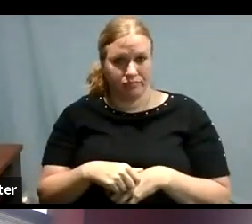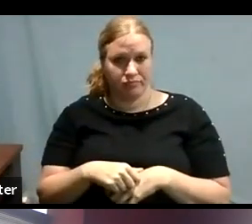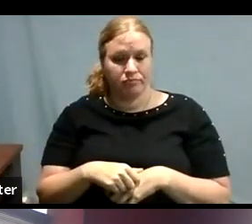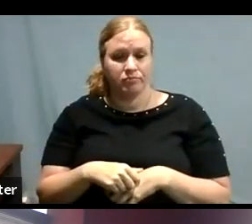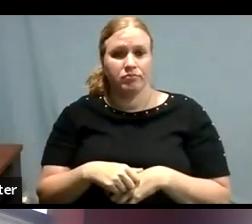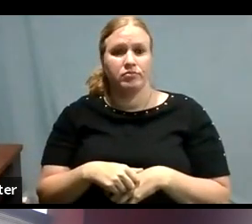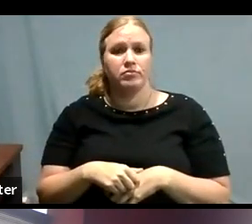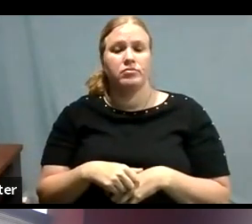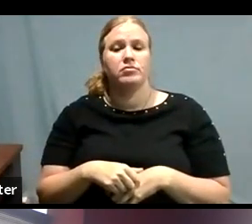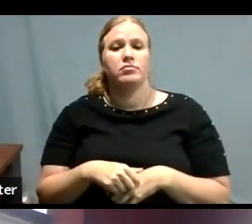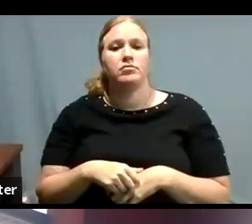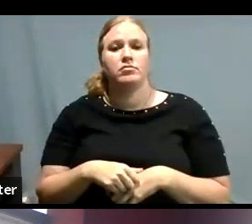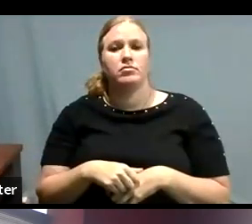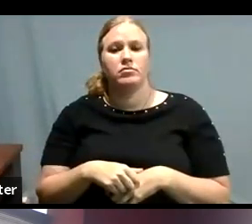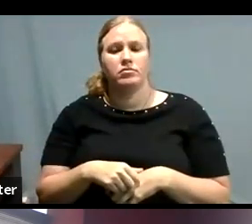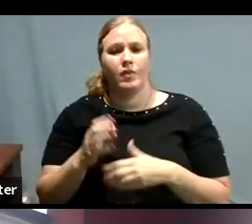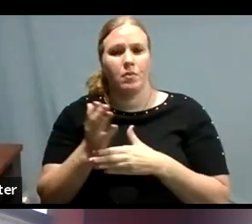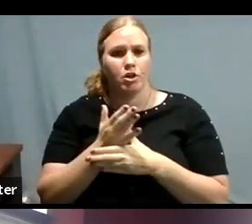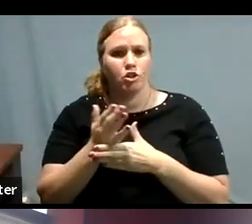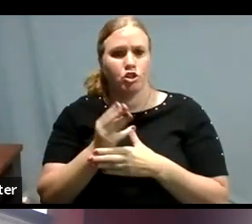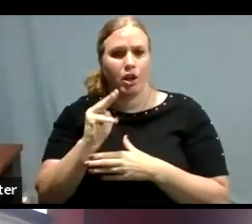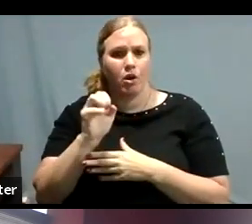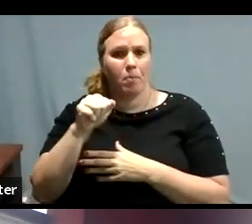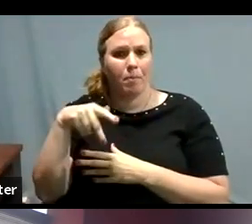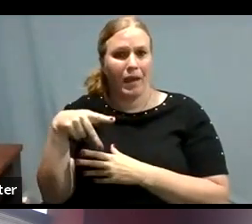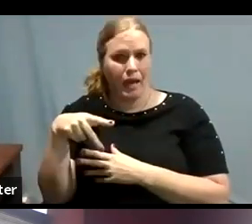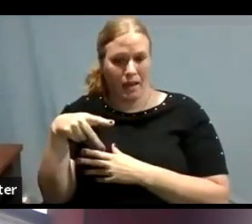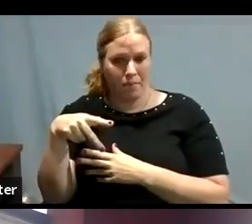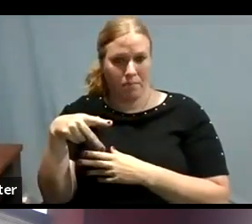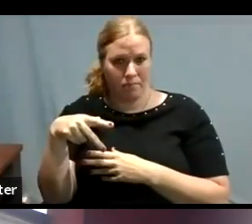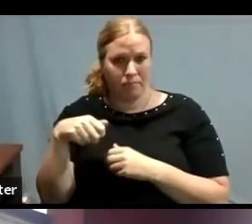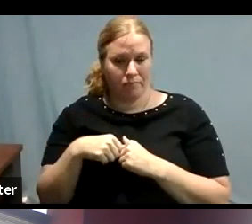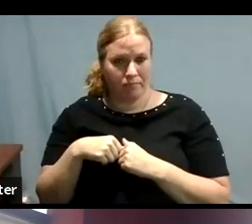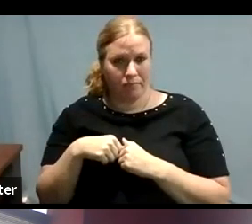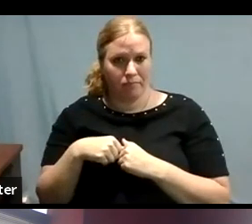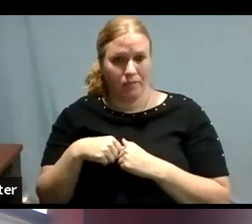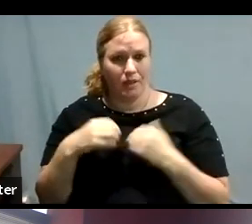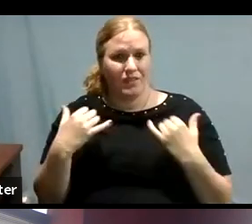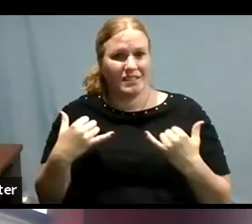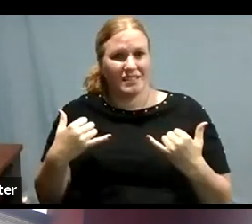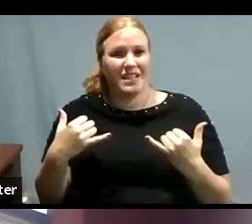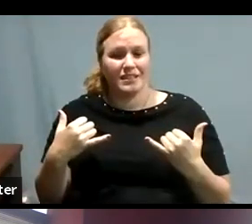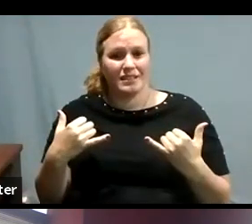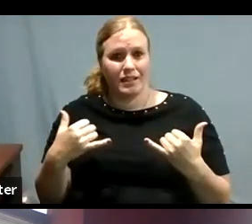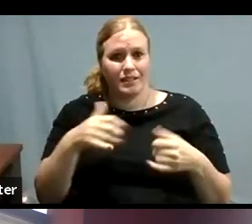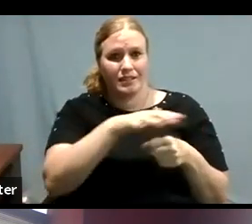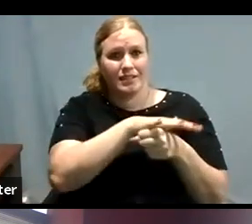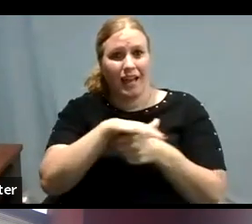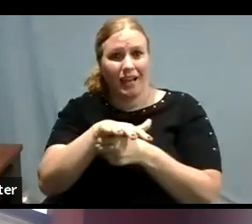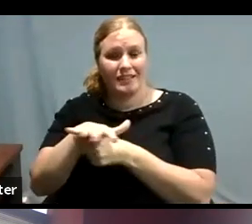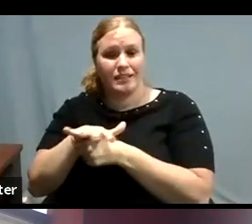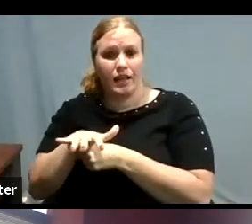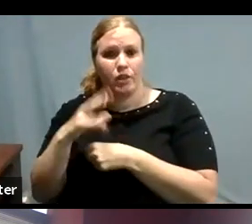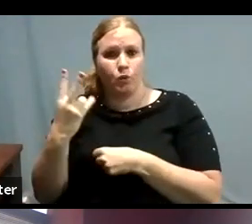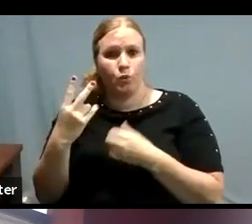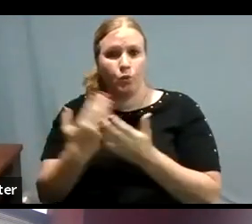And really quickly, I'm going to share a map of the existing sites and then the 2 new